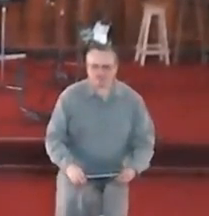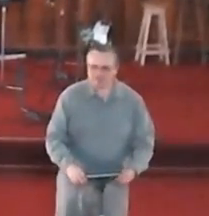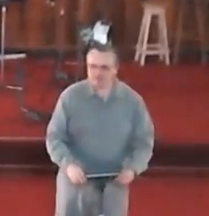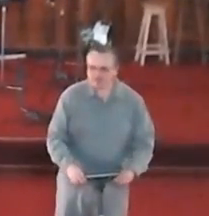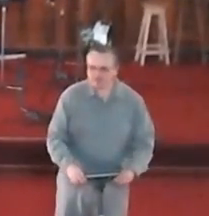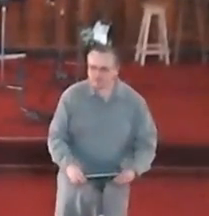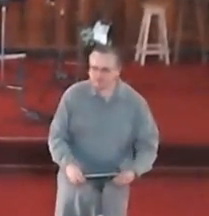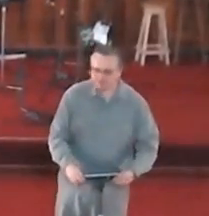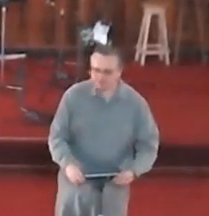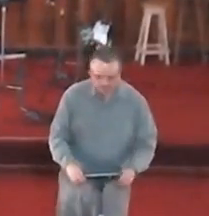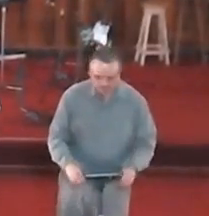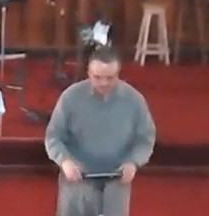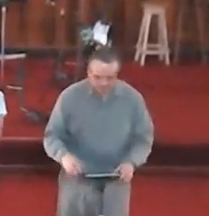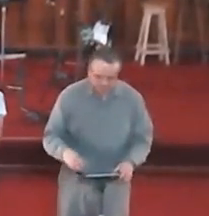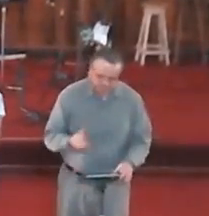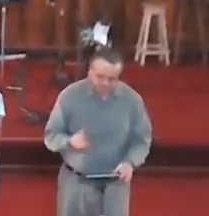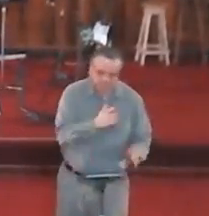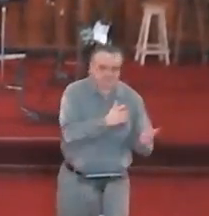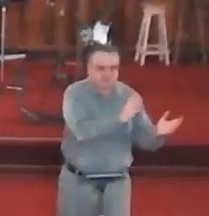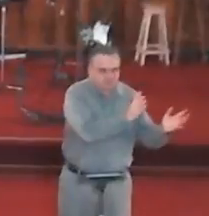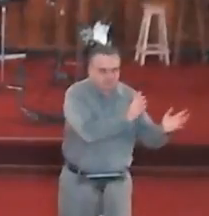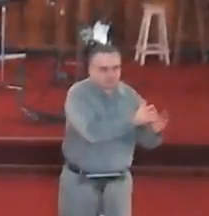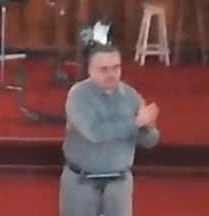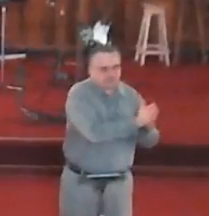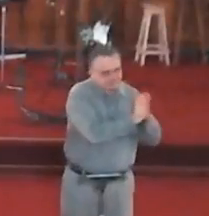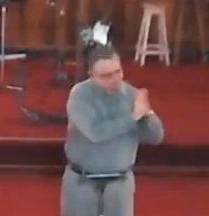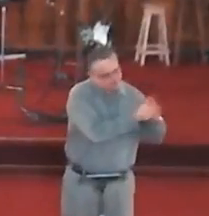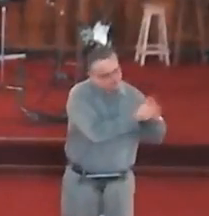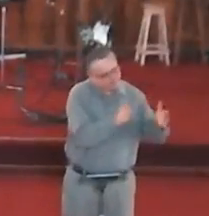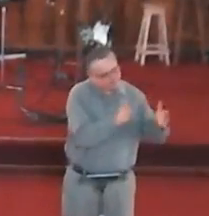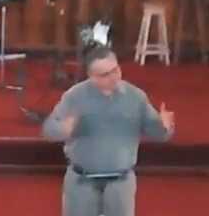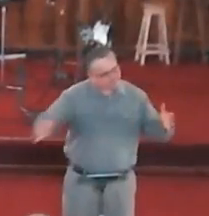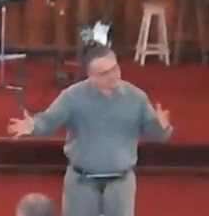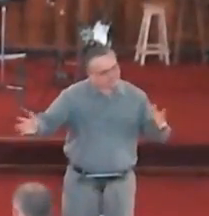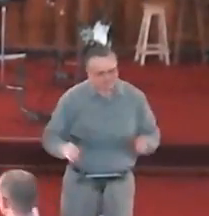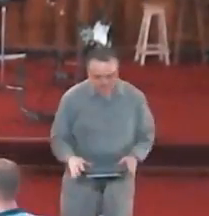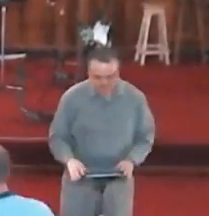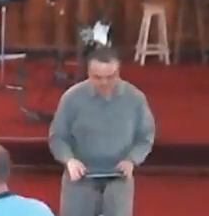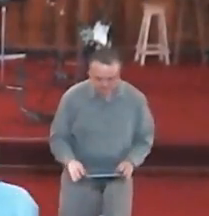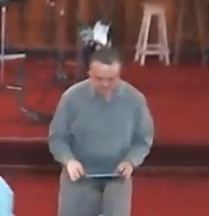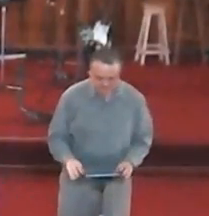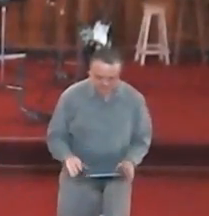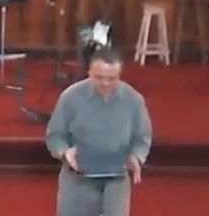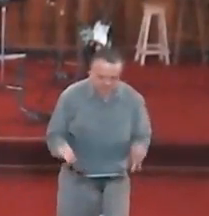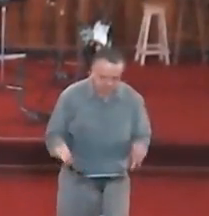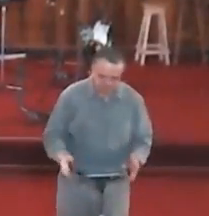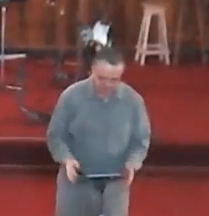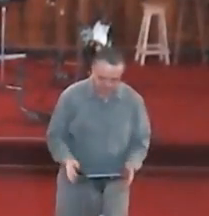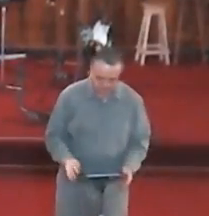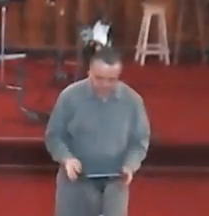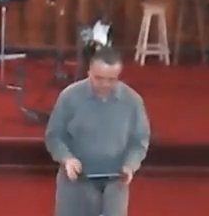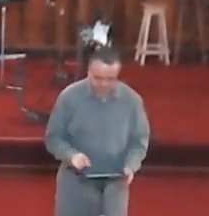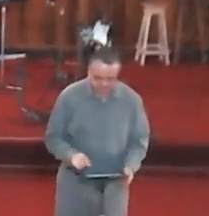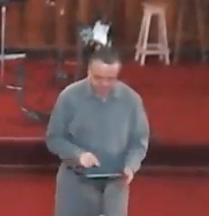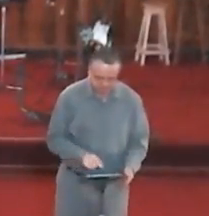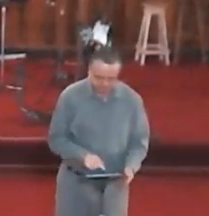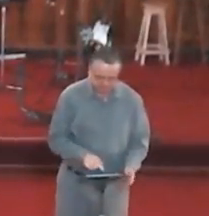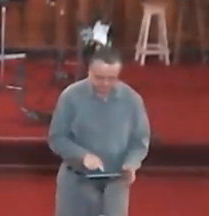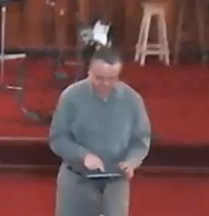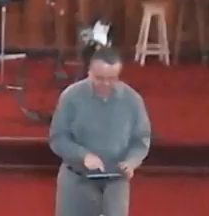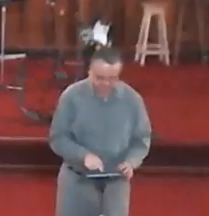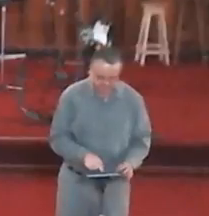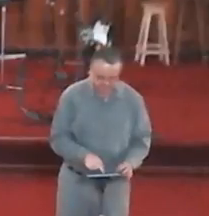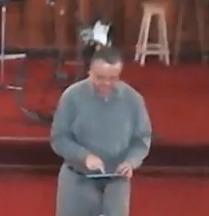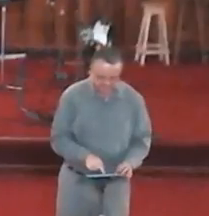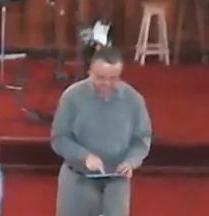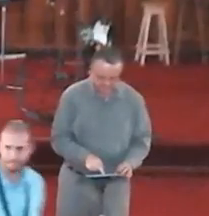Bible, vamos a ocupar Biblia hoy vamos a estar viendo a este personaje a través del libro de Hechos. I want you to have Bibles in